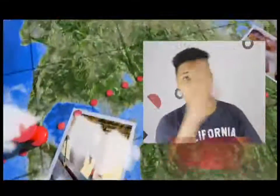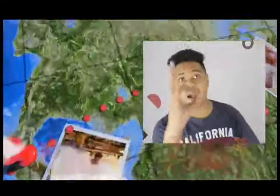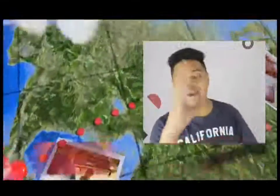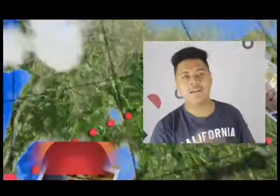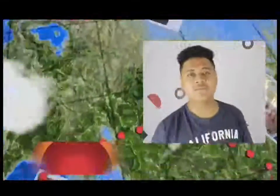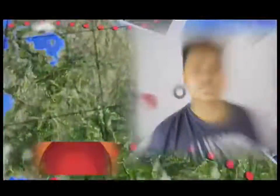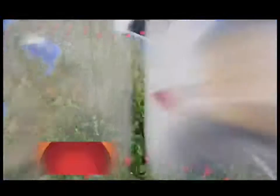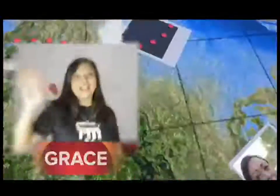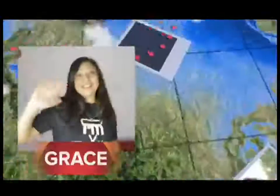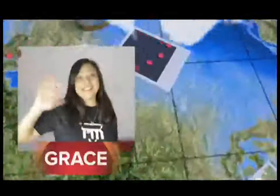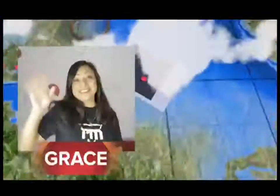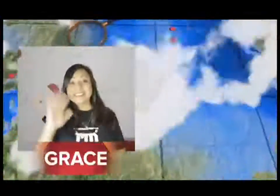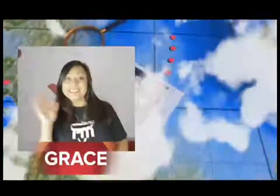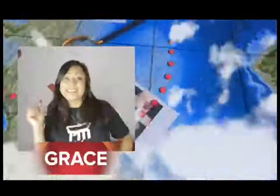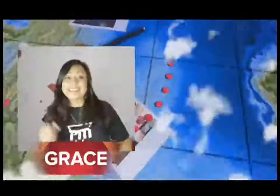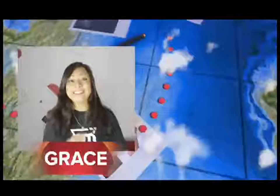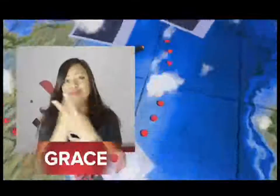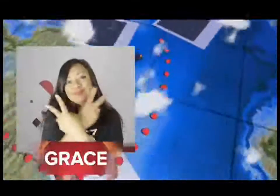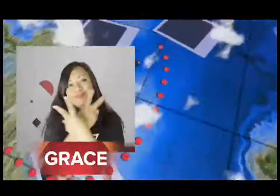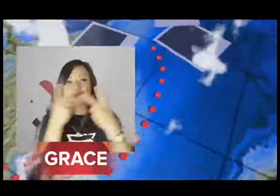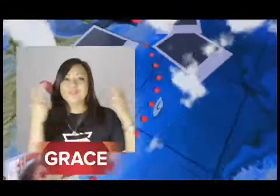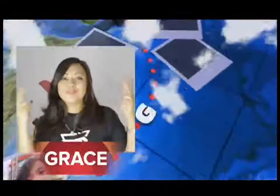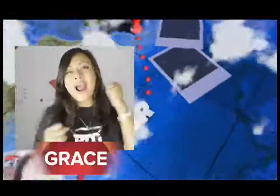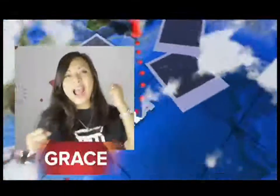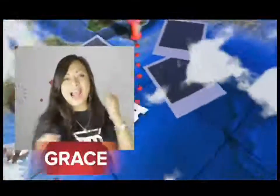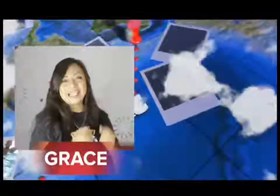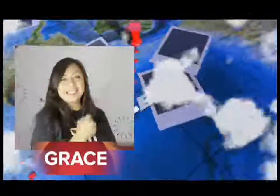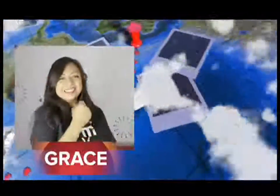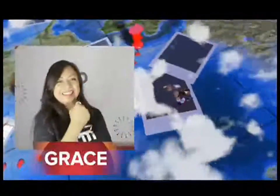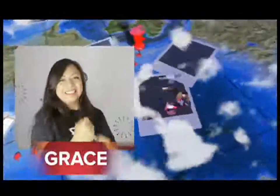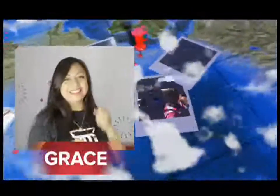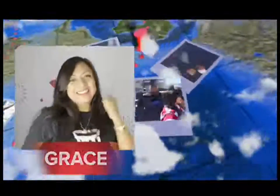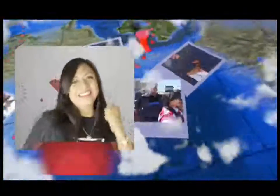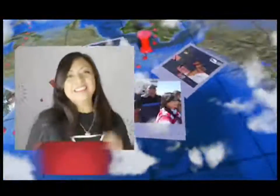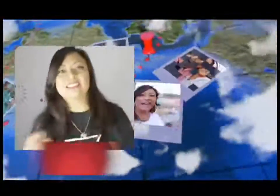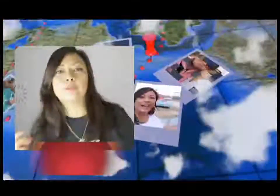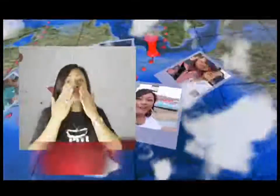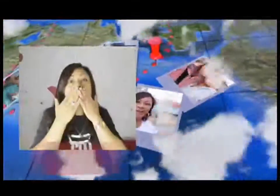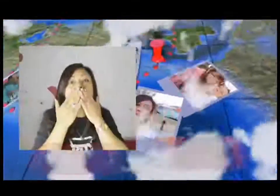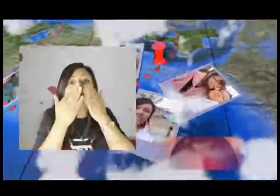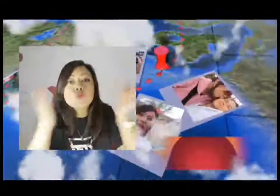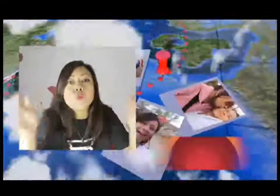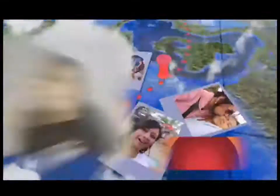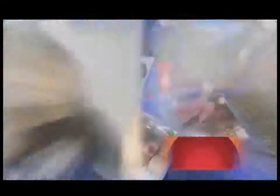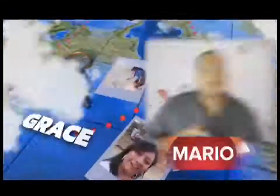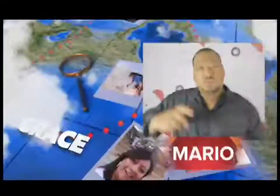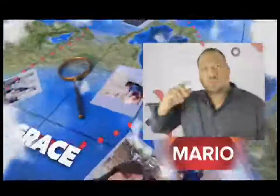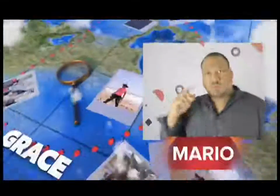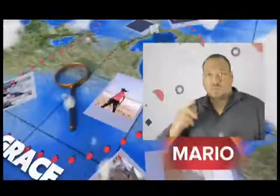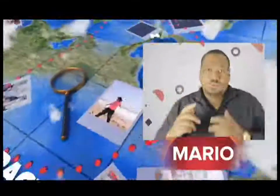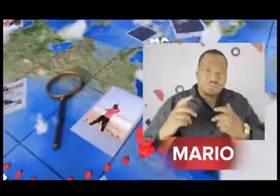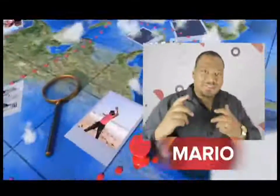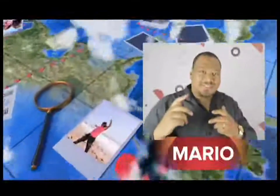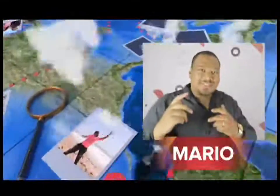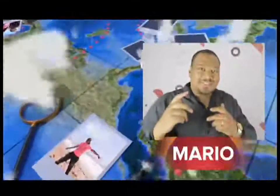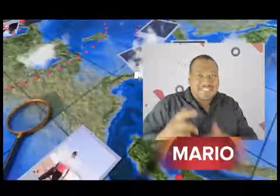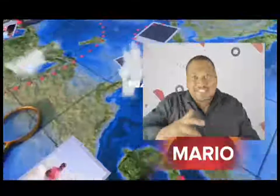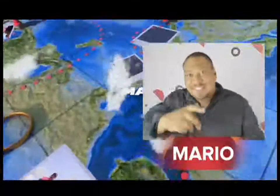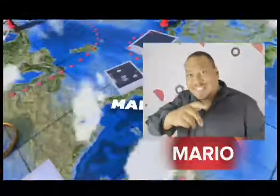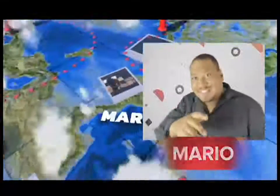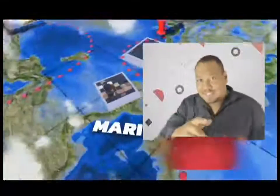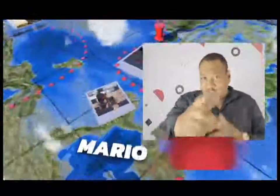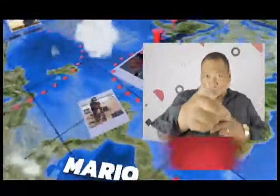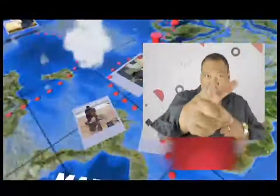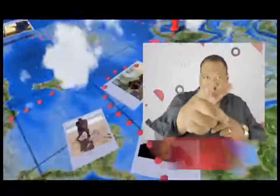night long. Shades of this motel keeping me in bed, reading the news,